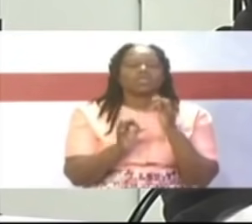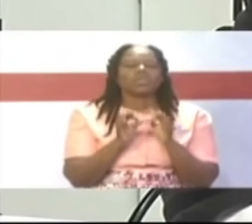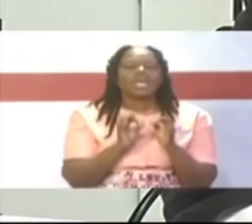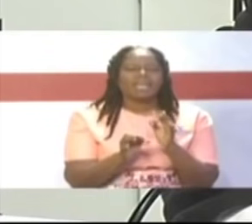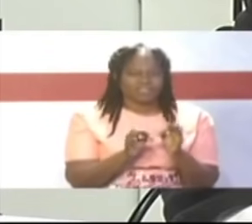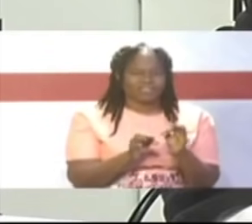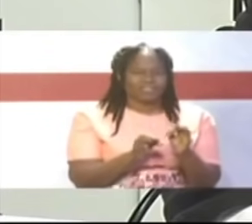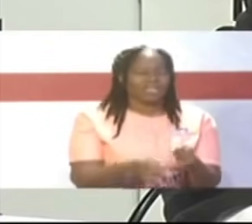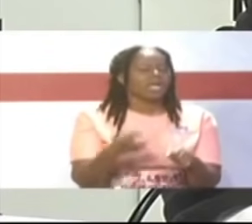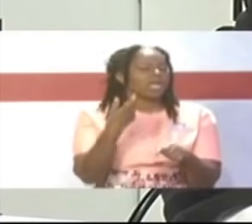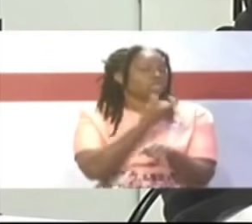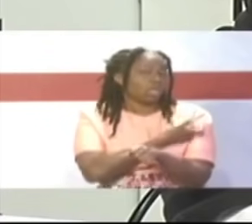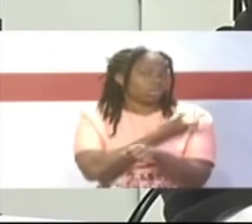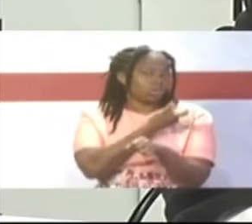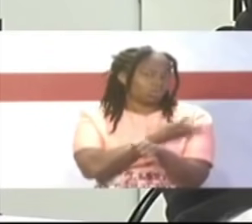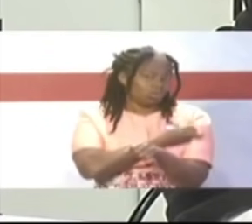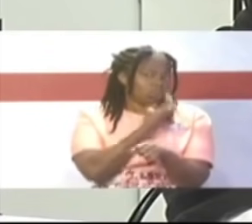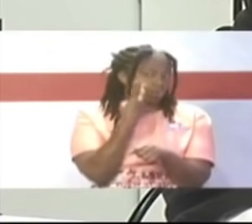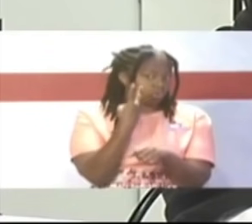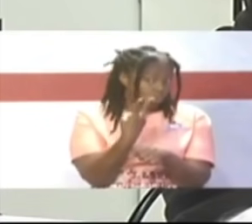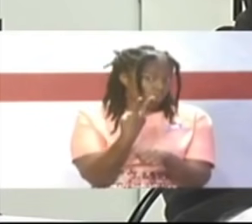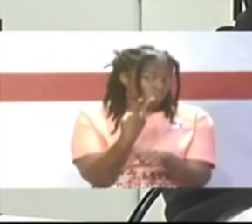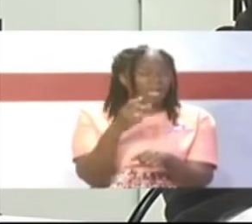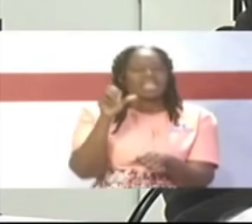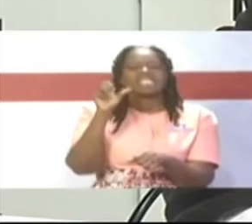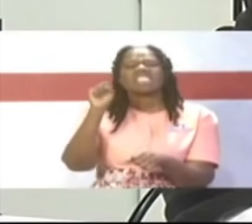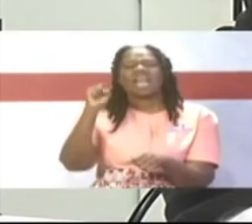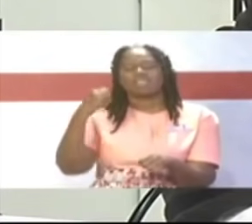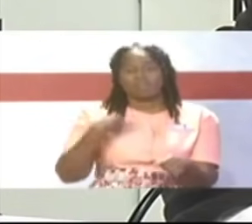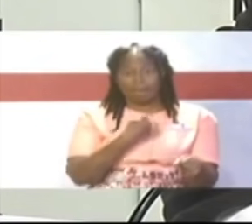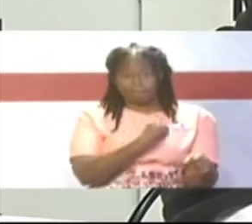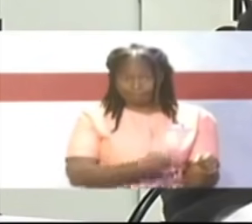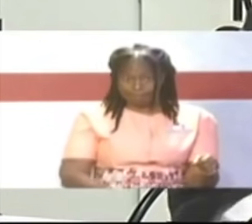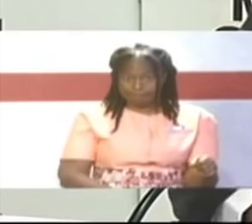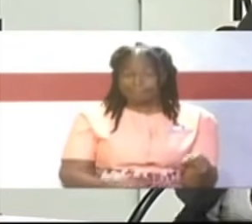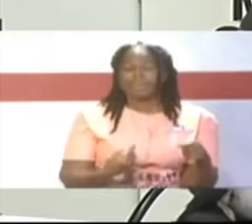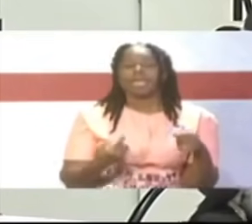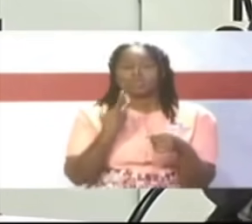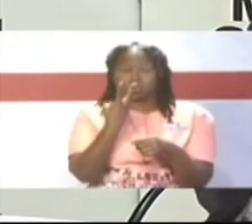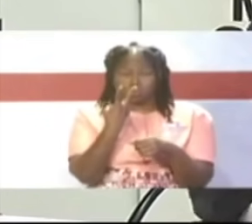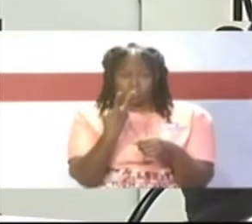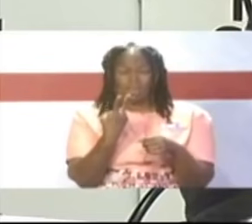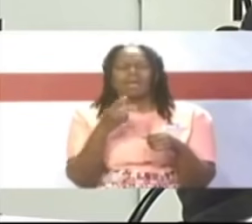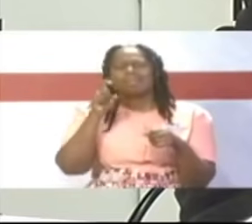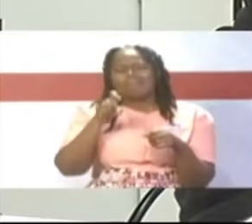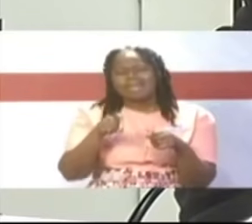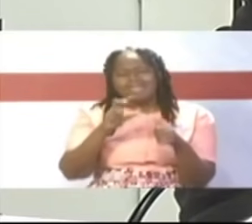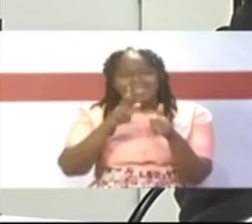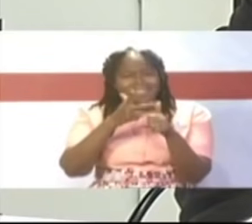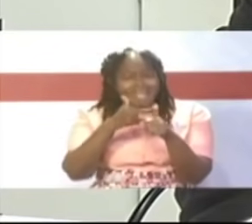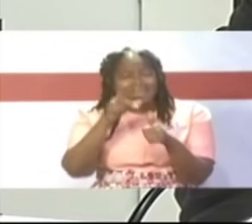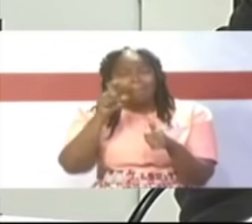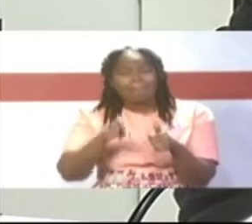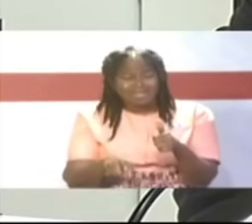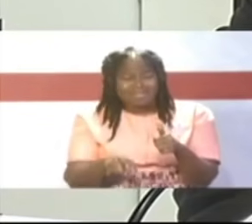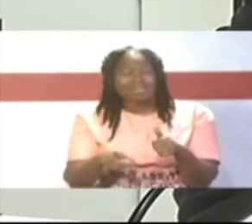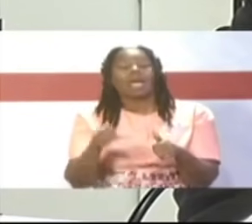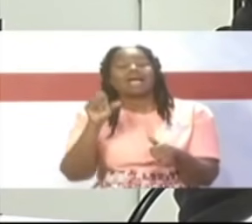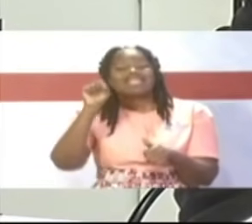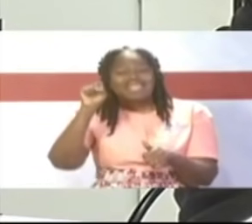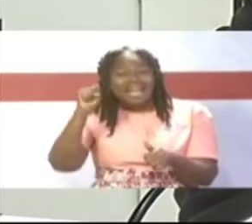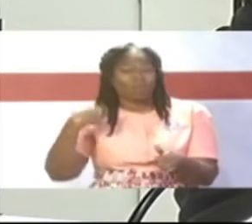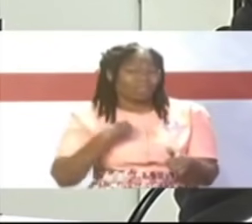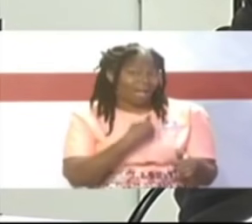get another dose of Sinopharm as your third. AstraZeneca can be given a third dose of